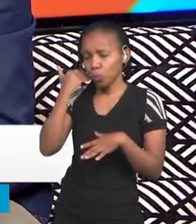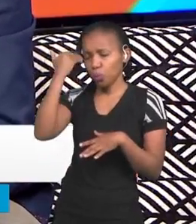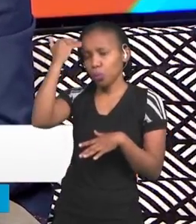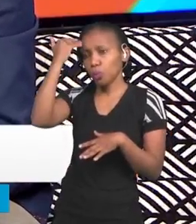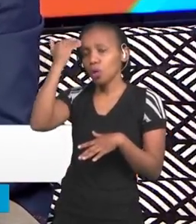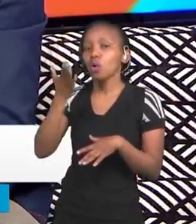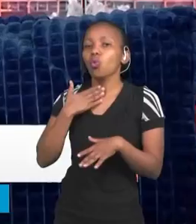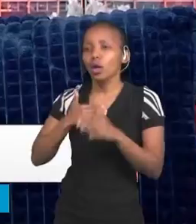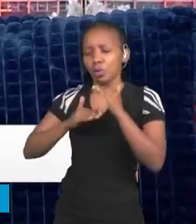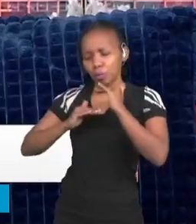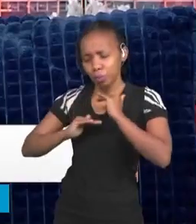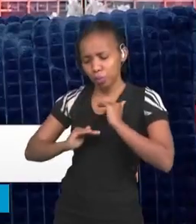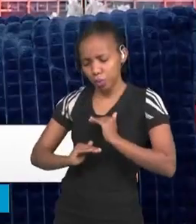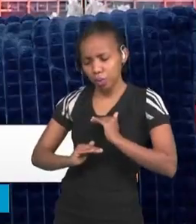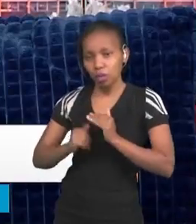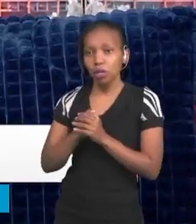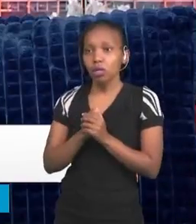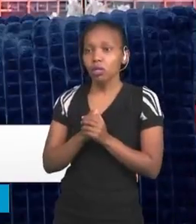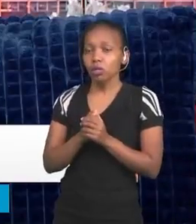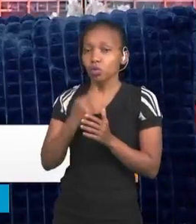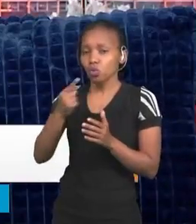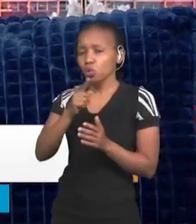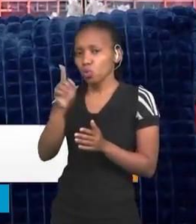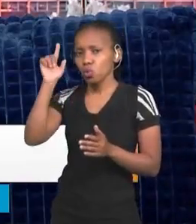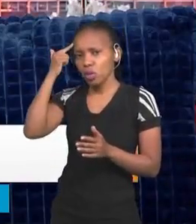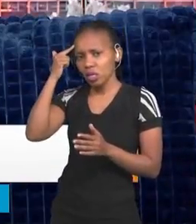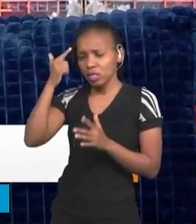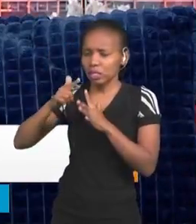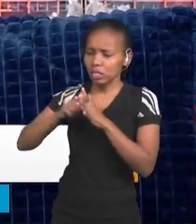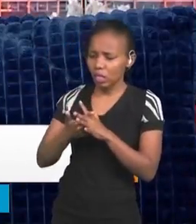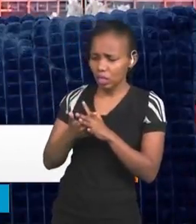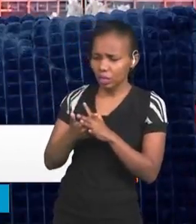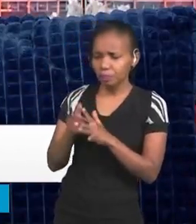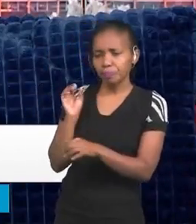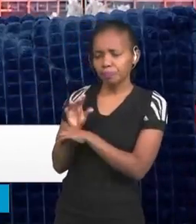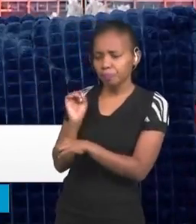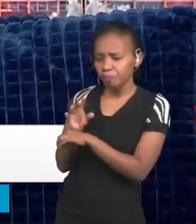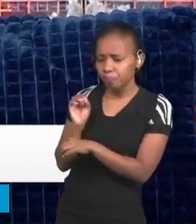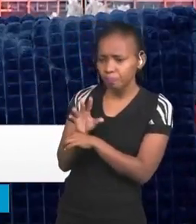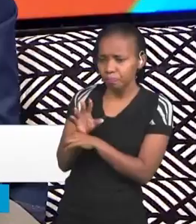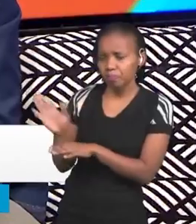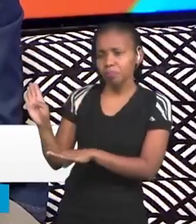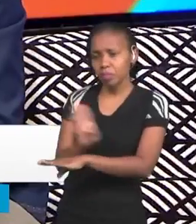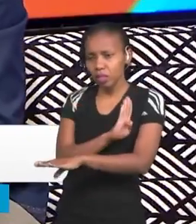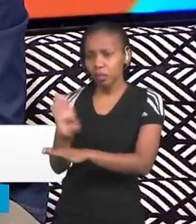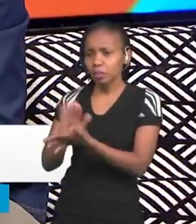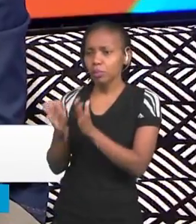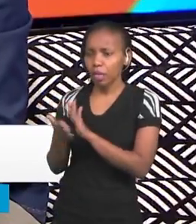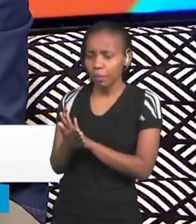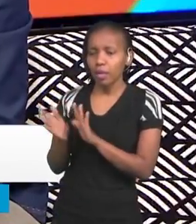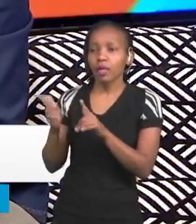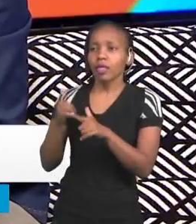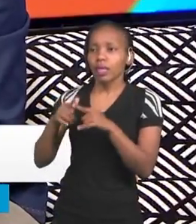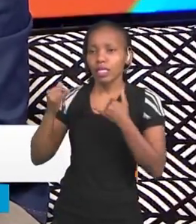to cool down. Mm-hmm. Do you think also it starts with talking to them first, mm-hmm. keeping them busy, before now trying